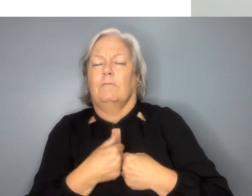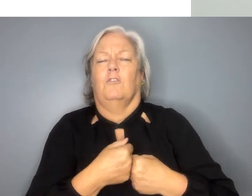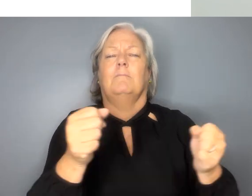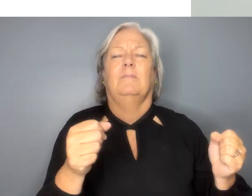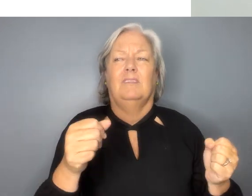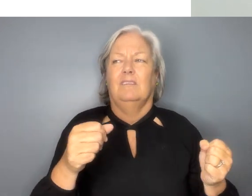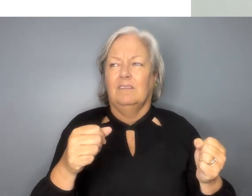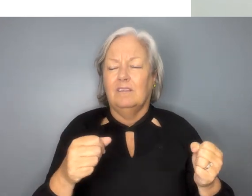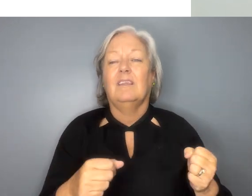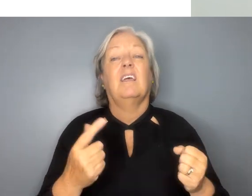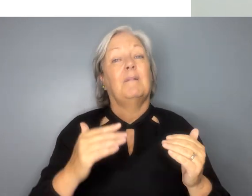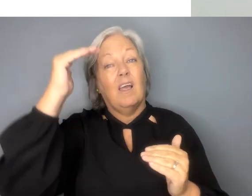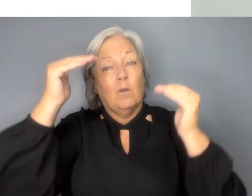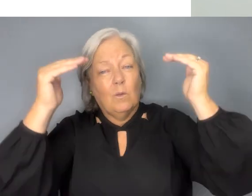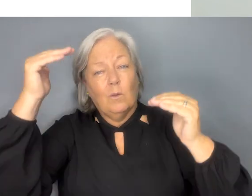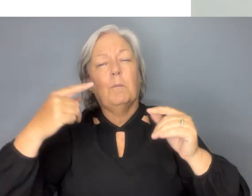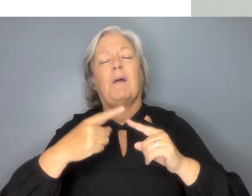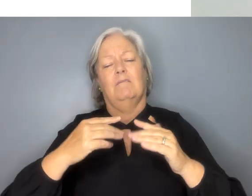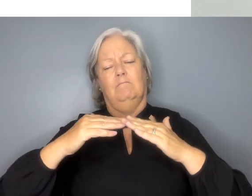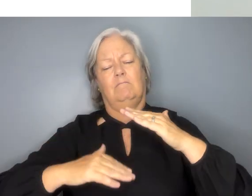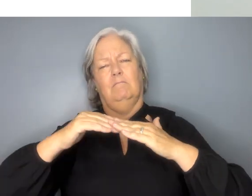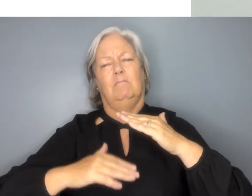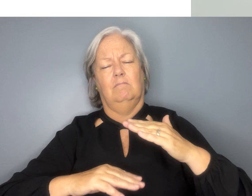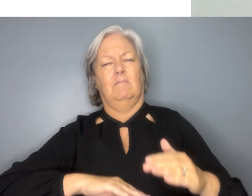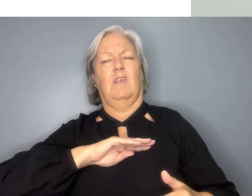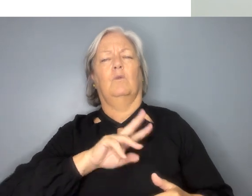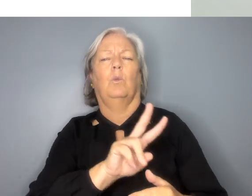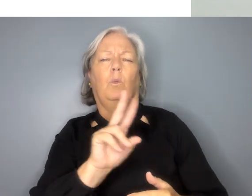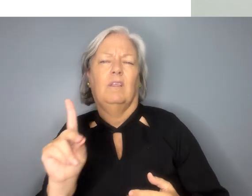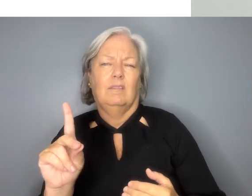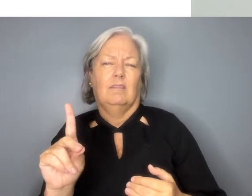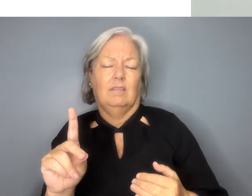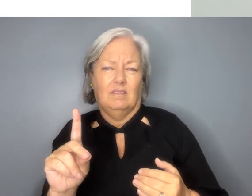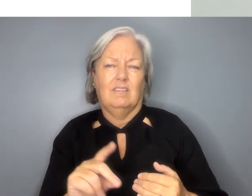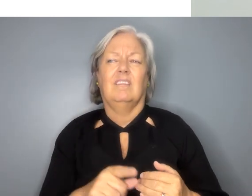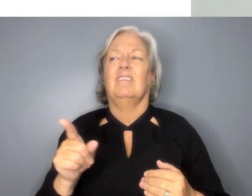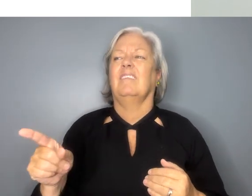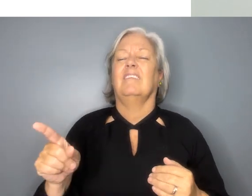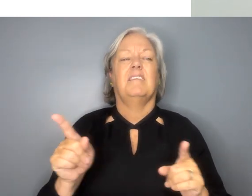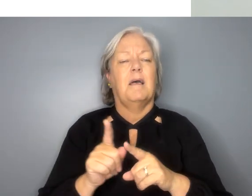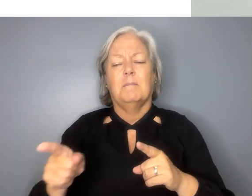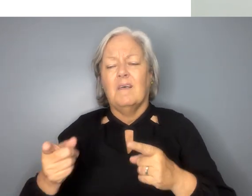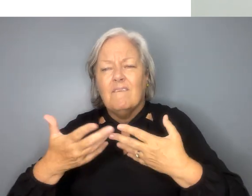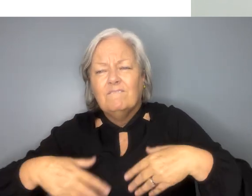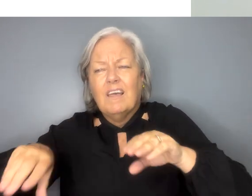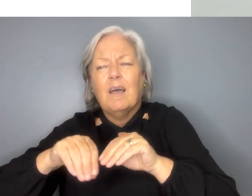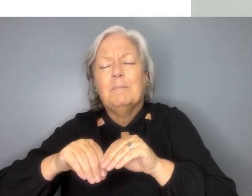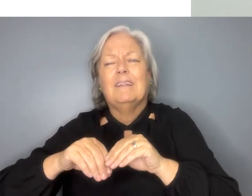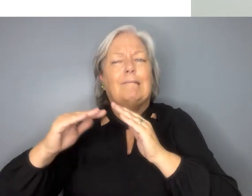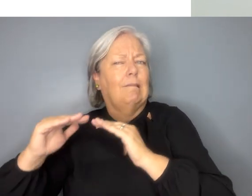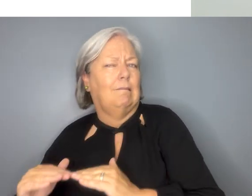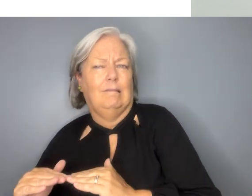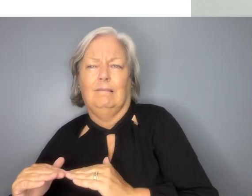feeling unsafe in a variety of settings by both adults and those under 21, with a lower level of acceptance experienced within family